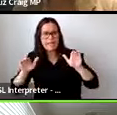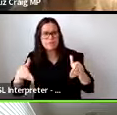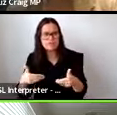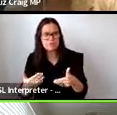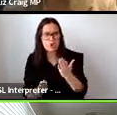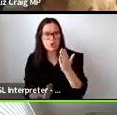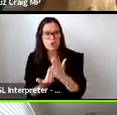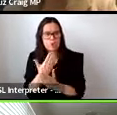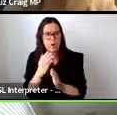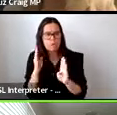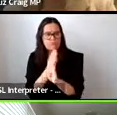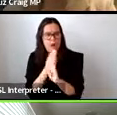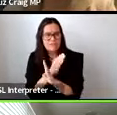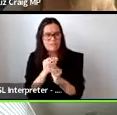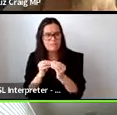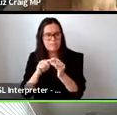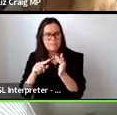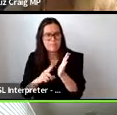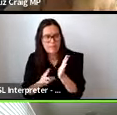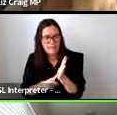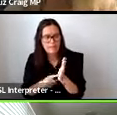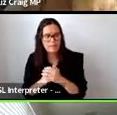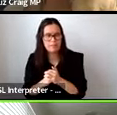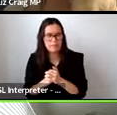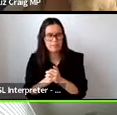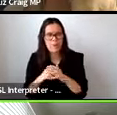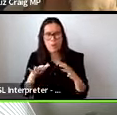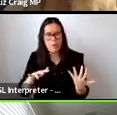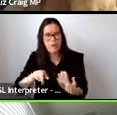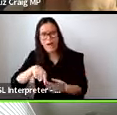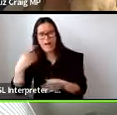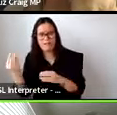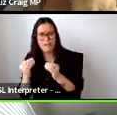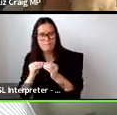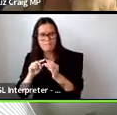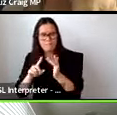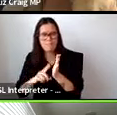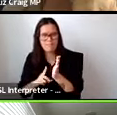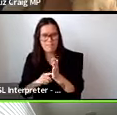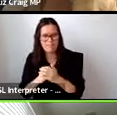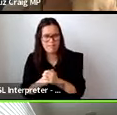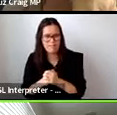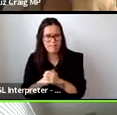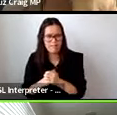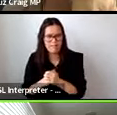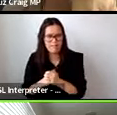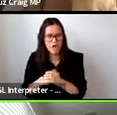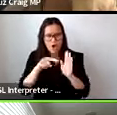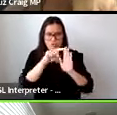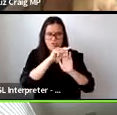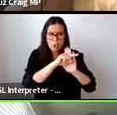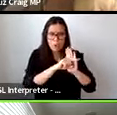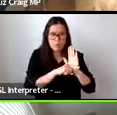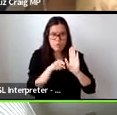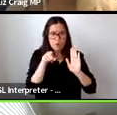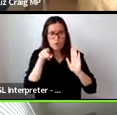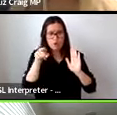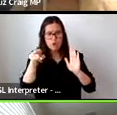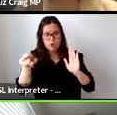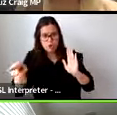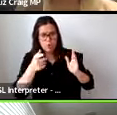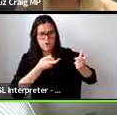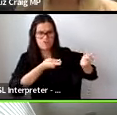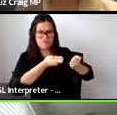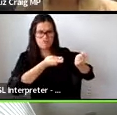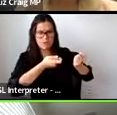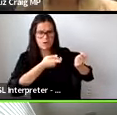are the parliament. The rules don't rule you, you rule them. And the other thing is, if the idea comes